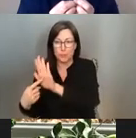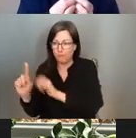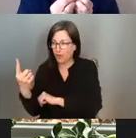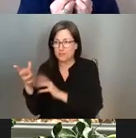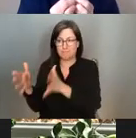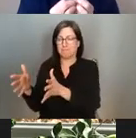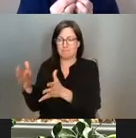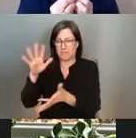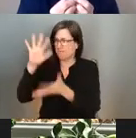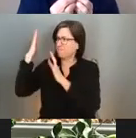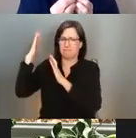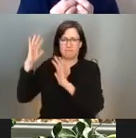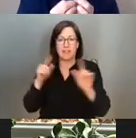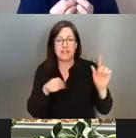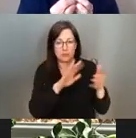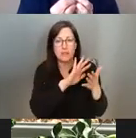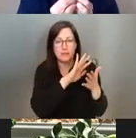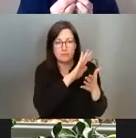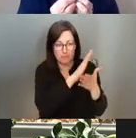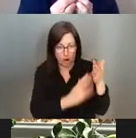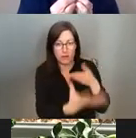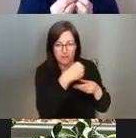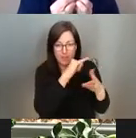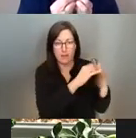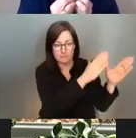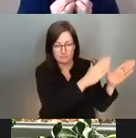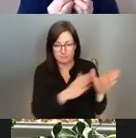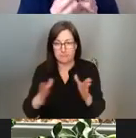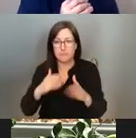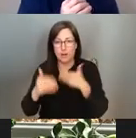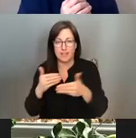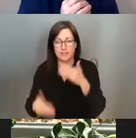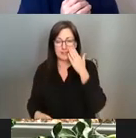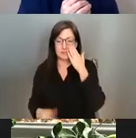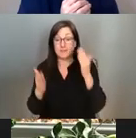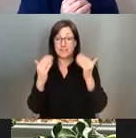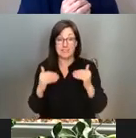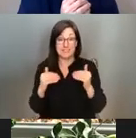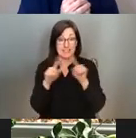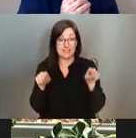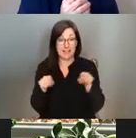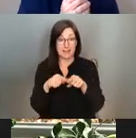piece. So they need to be part of the process. Okay, next slide, please.